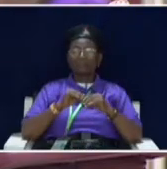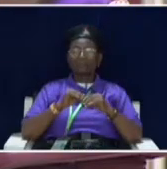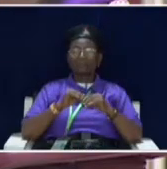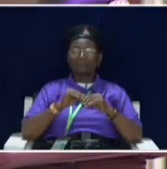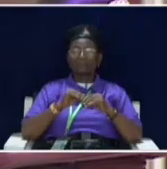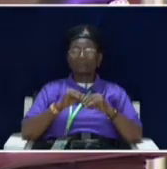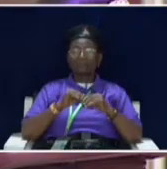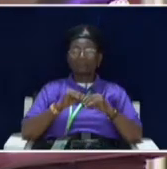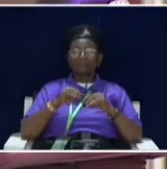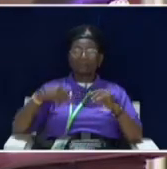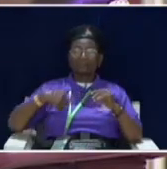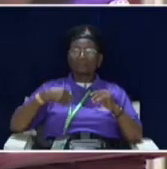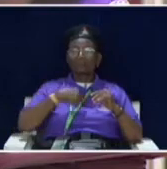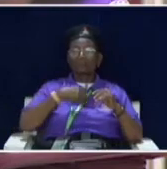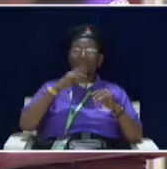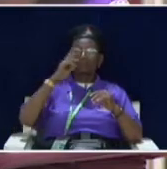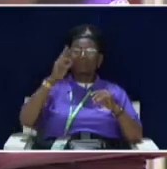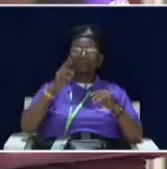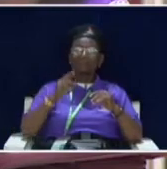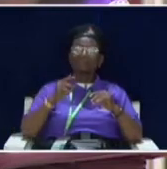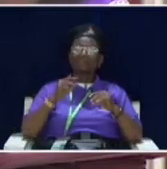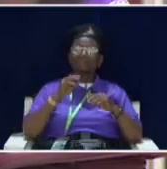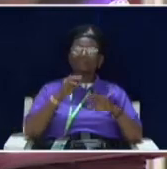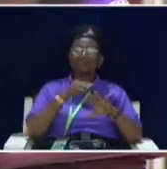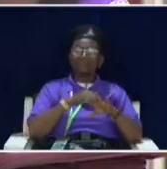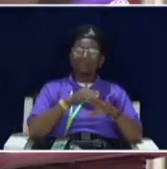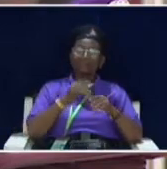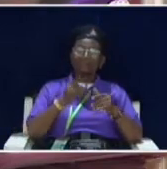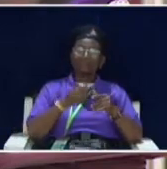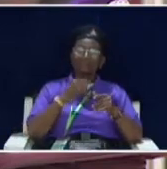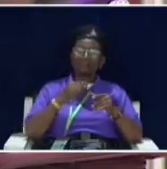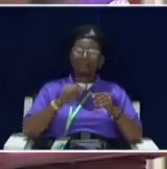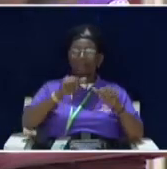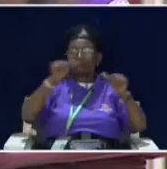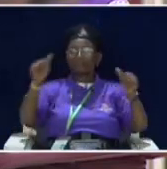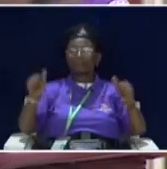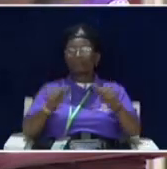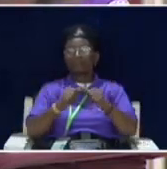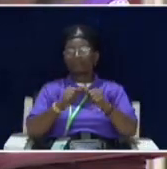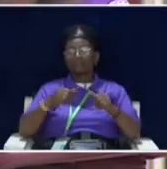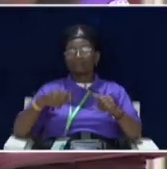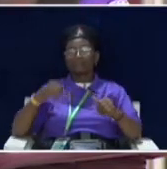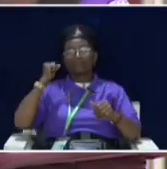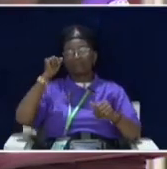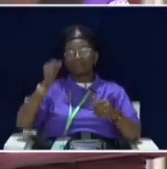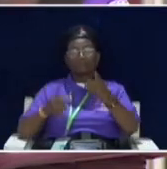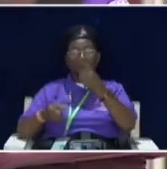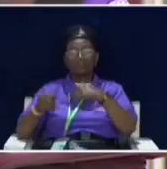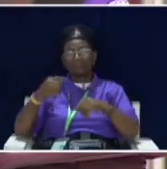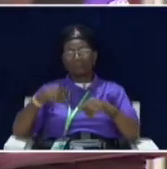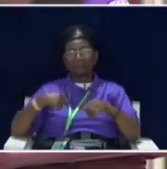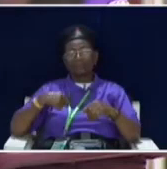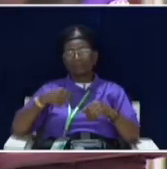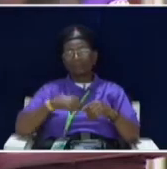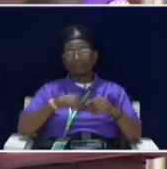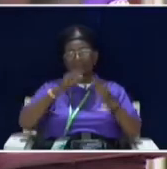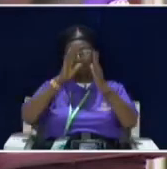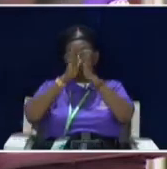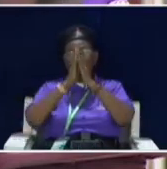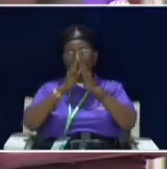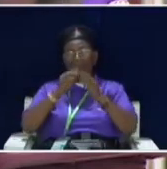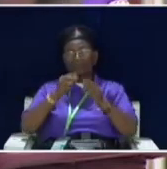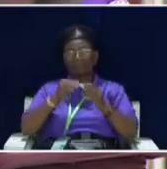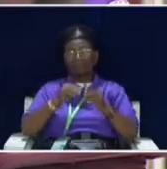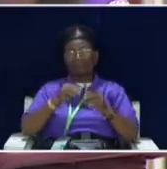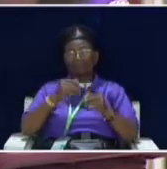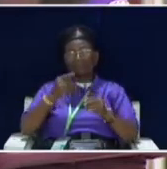We were in the first auditorium. She came, we prayed. The following year, she came back